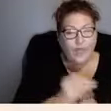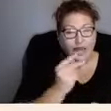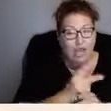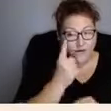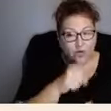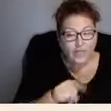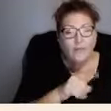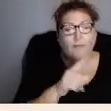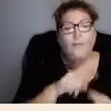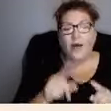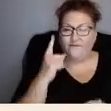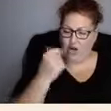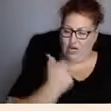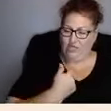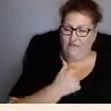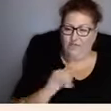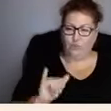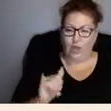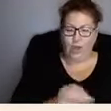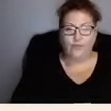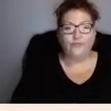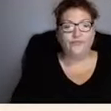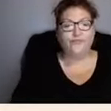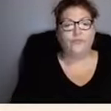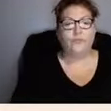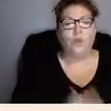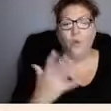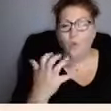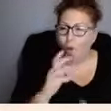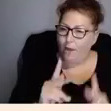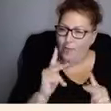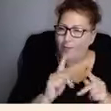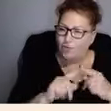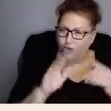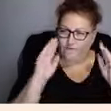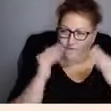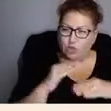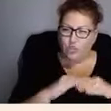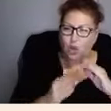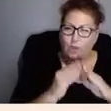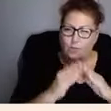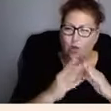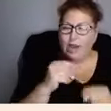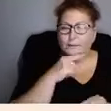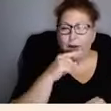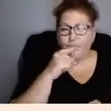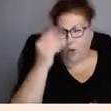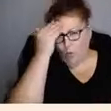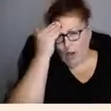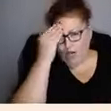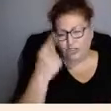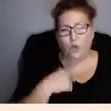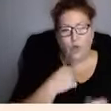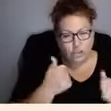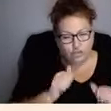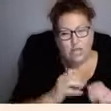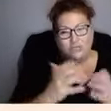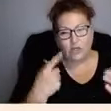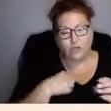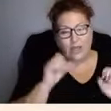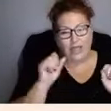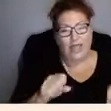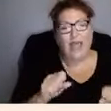for ourselves as well. We want people to focus on community and public awareness. We try as much as we can to work with